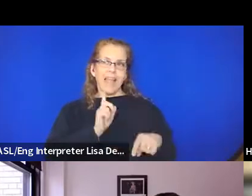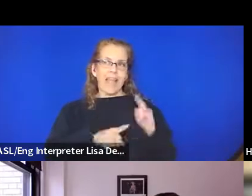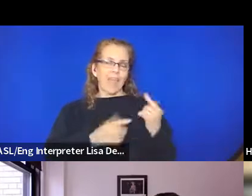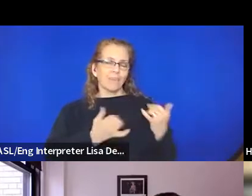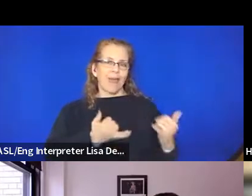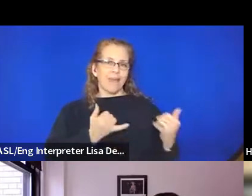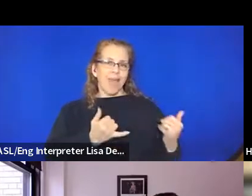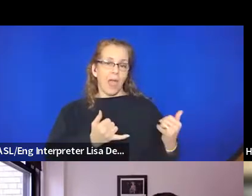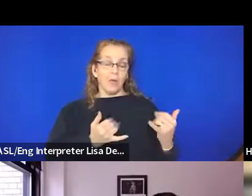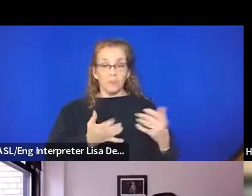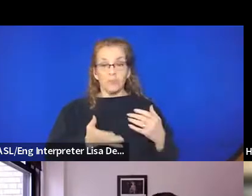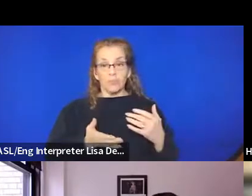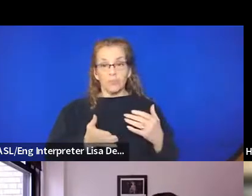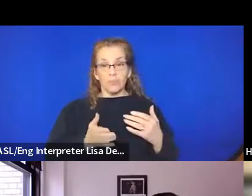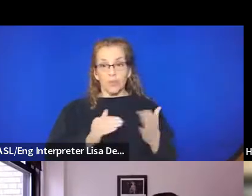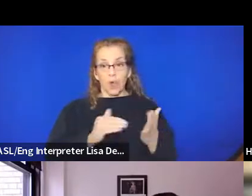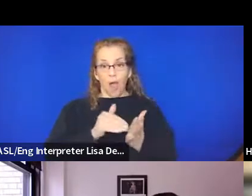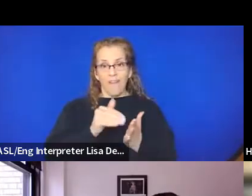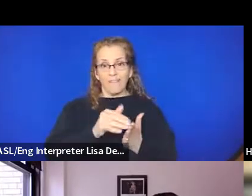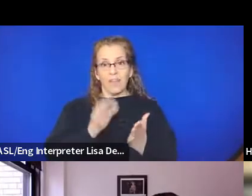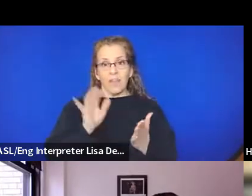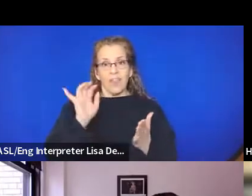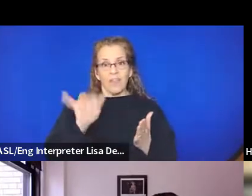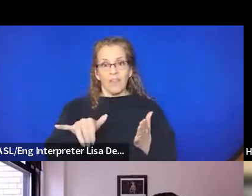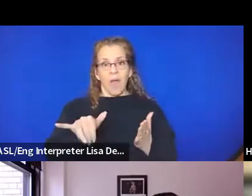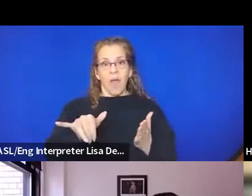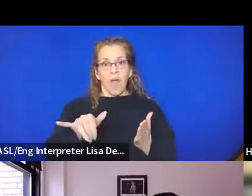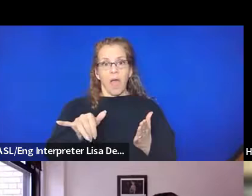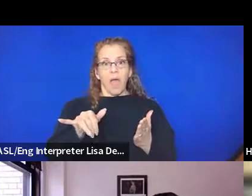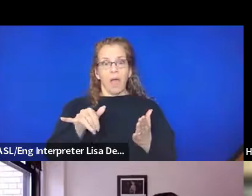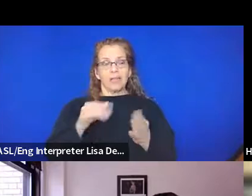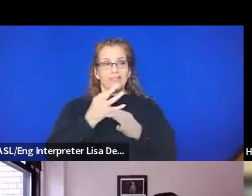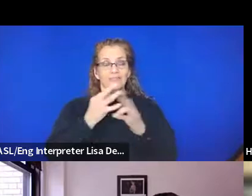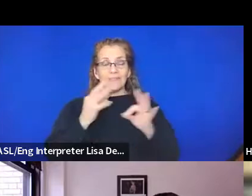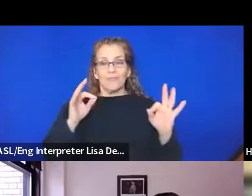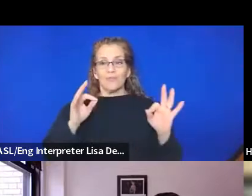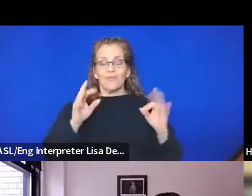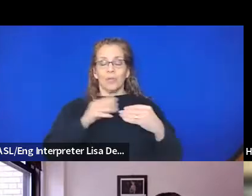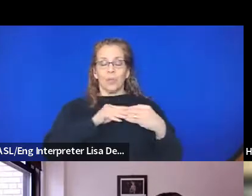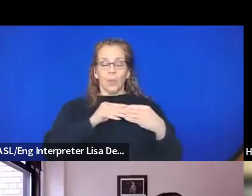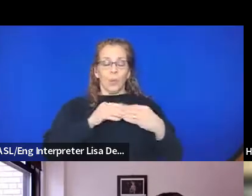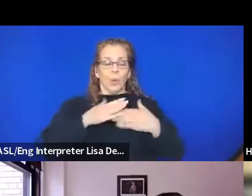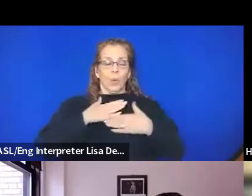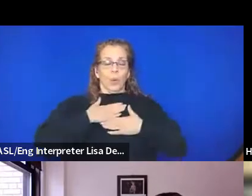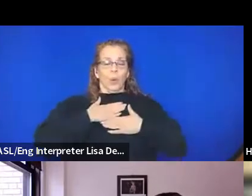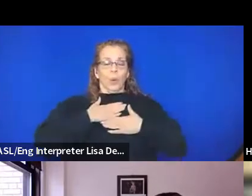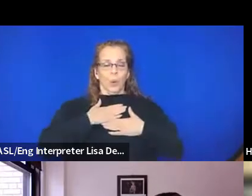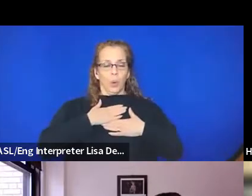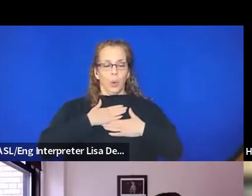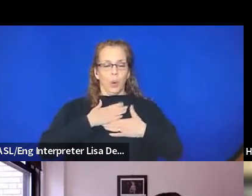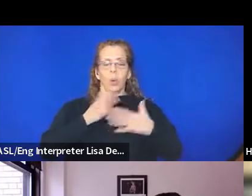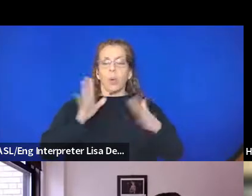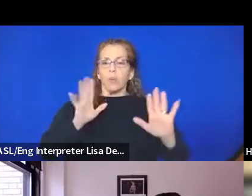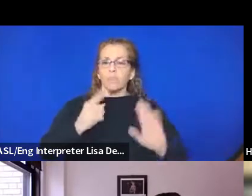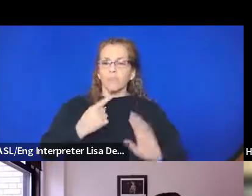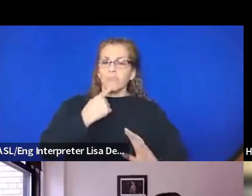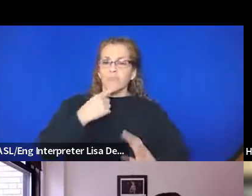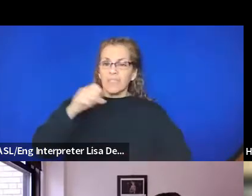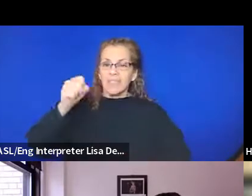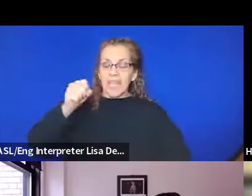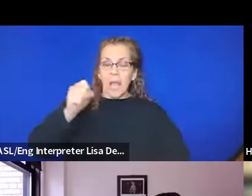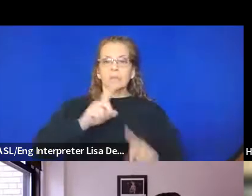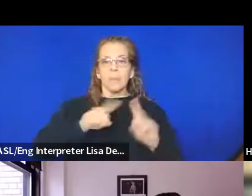That is often a very liberating decision. I'm not saying it's easy and it's not without disappointment, But once I make